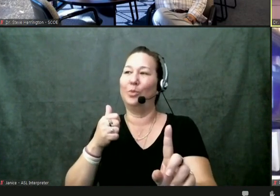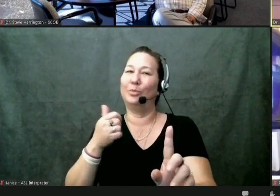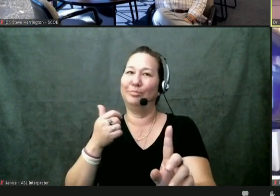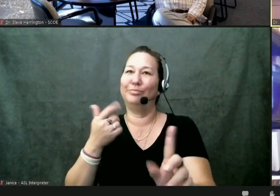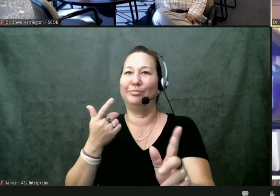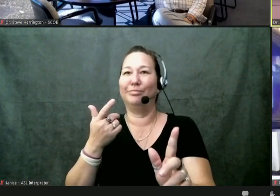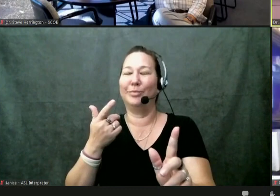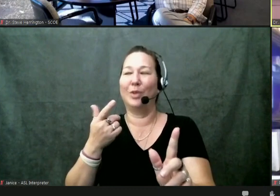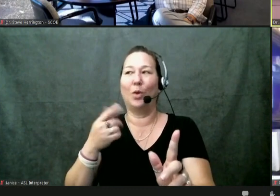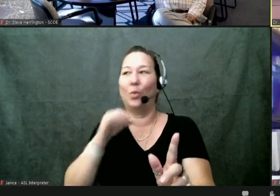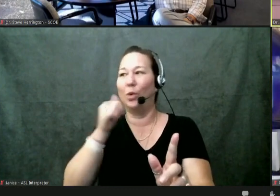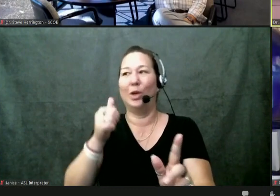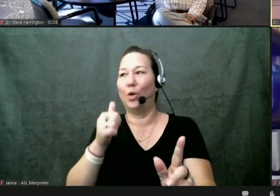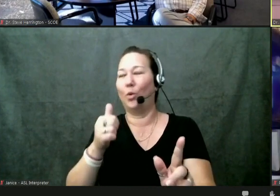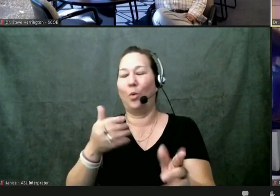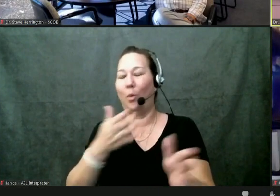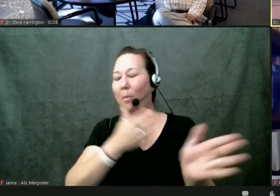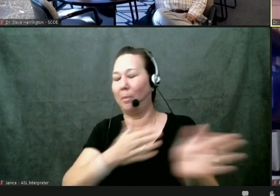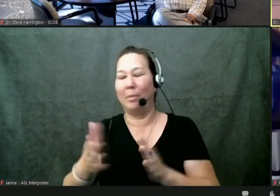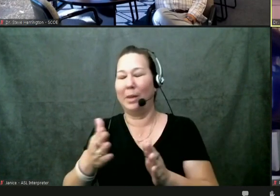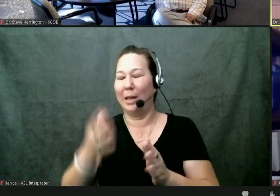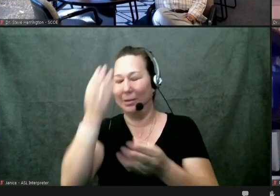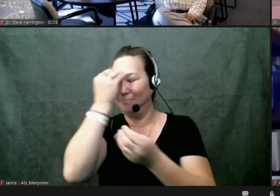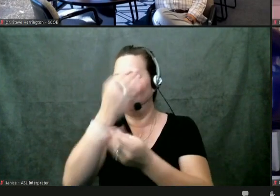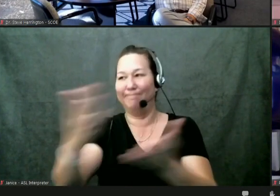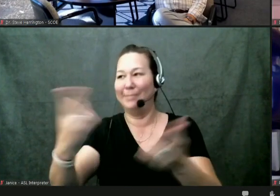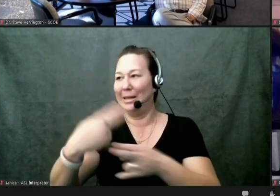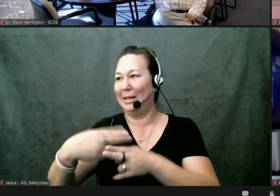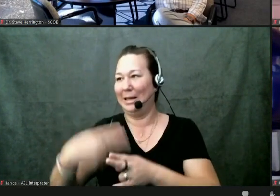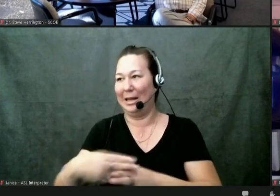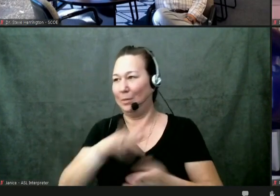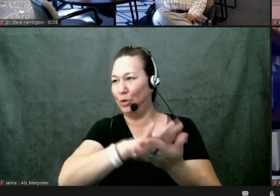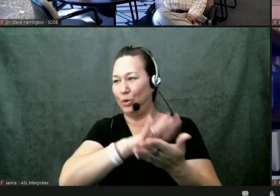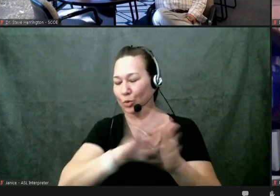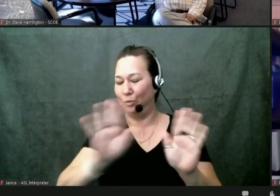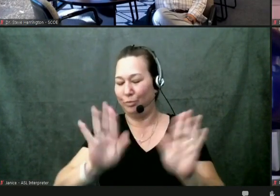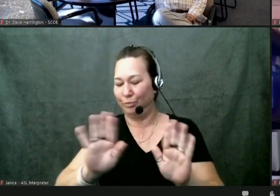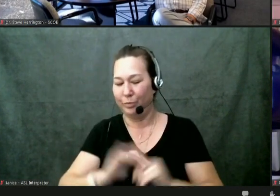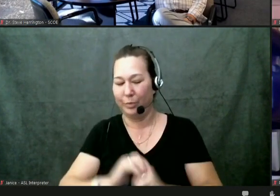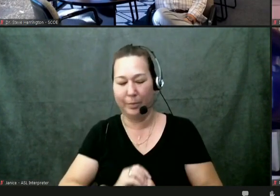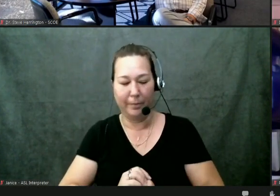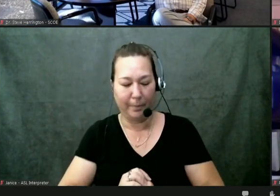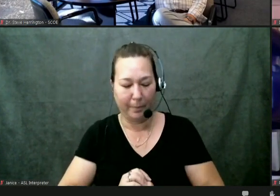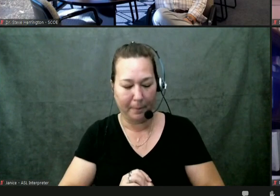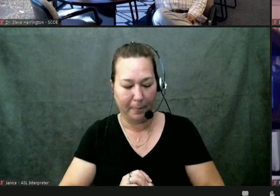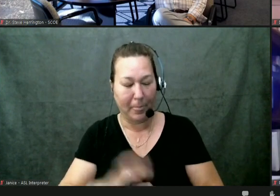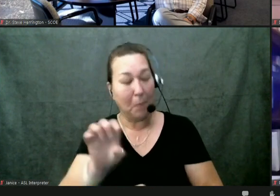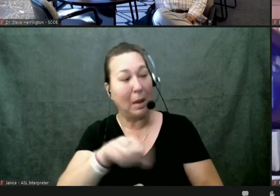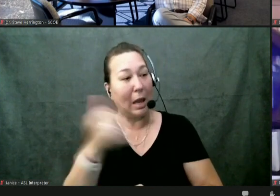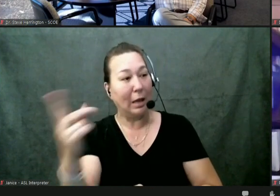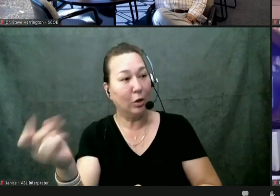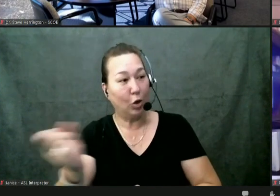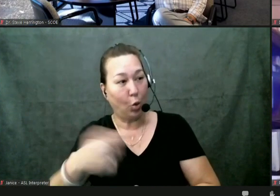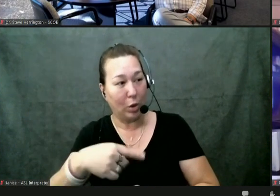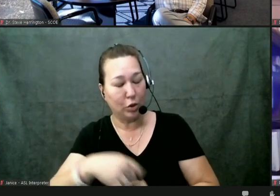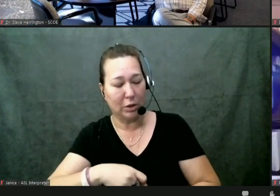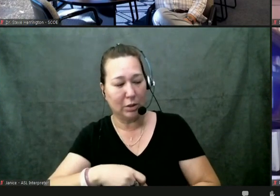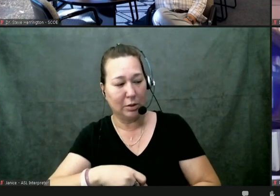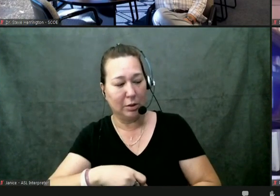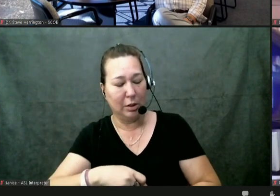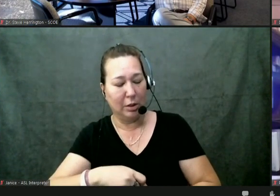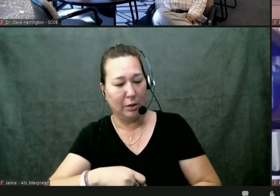not planning to release the names at this time. And my other question is, and this is regarding our cases, we